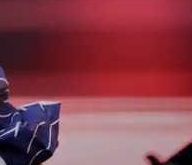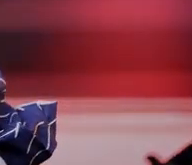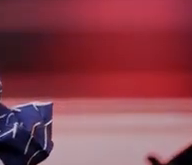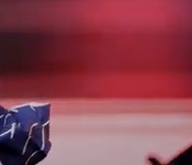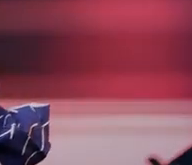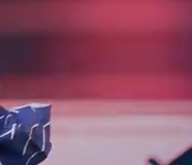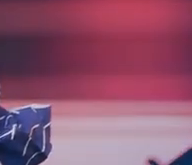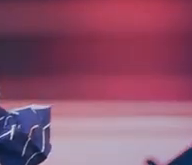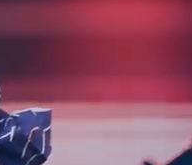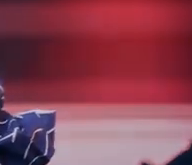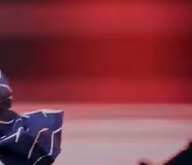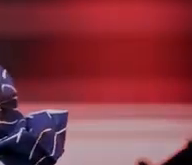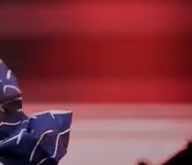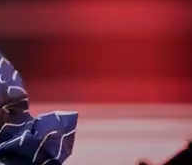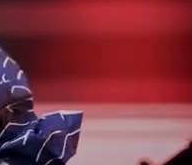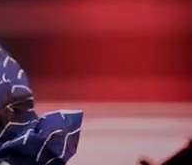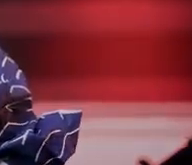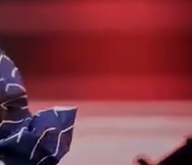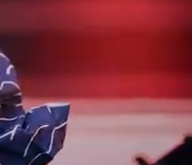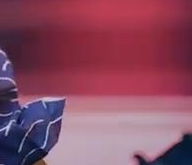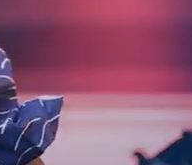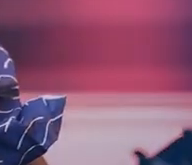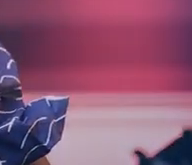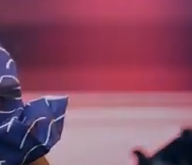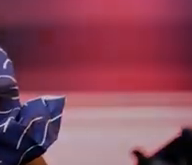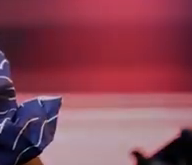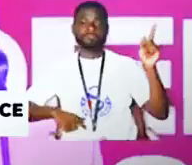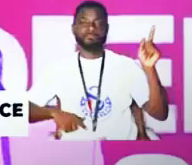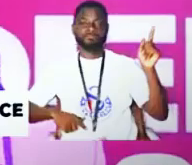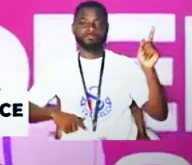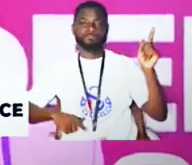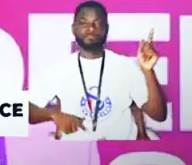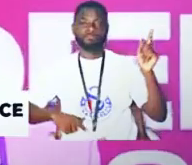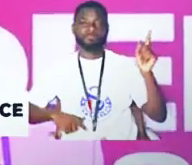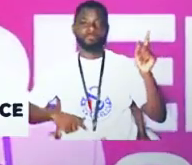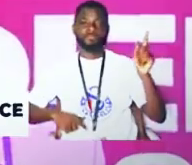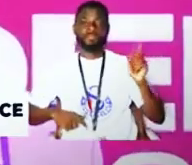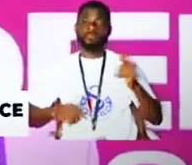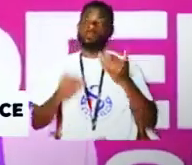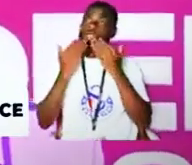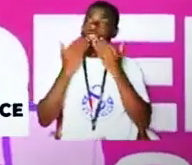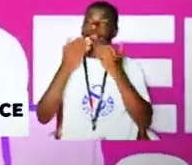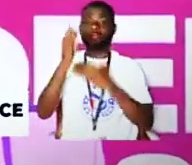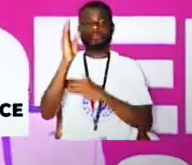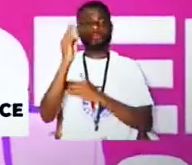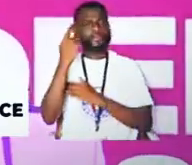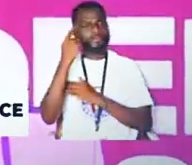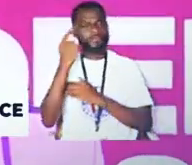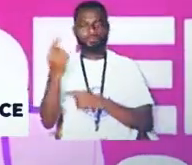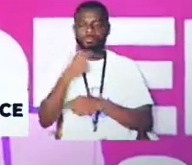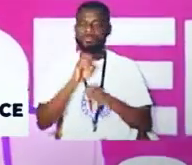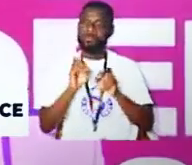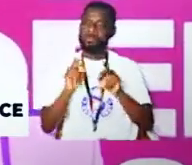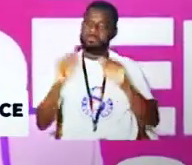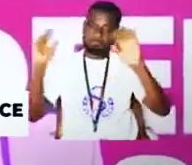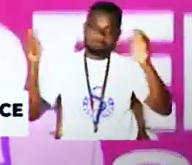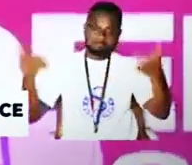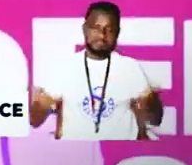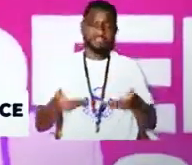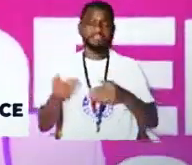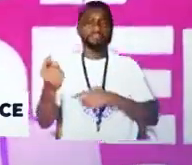Kindly check them out. Thank you for watching. Stay blessed. We want to thank God for this opportunity to be here this